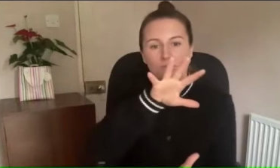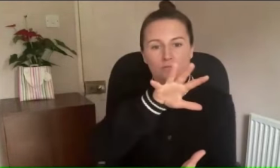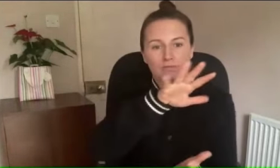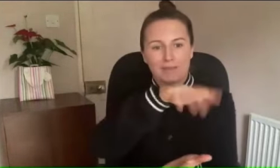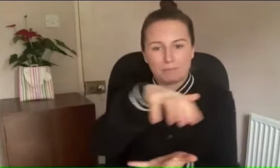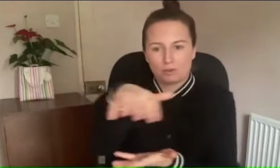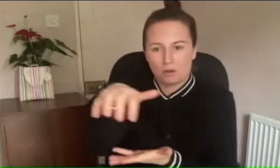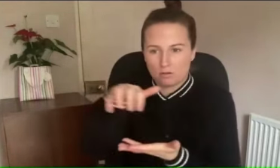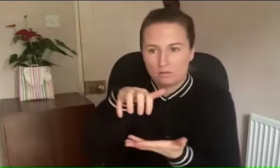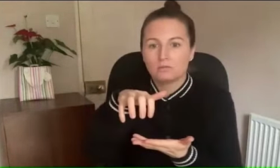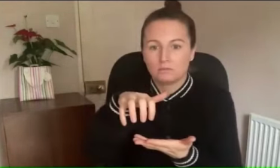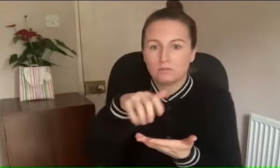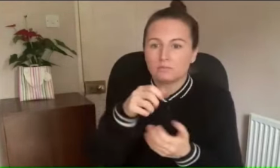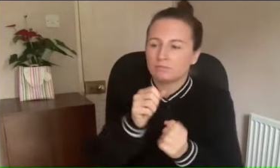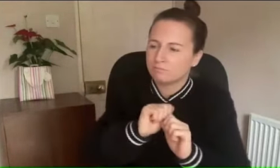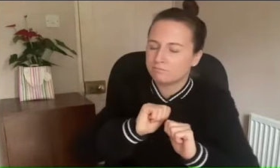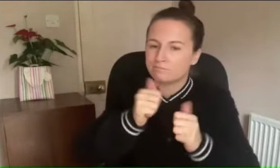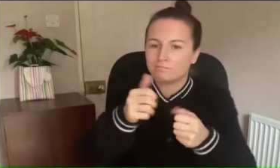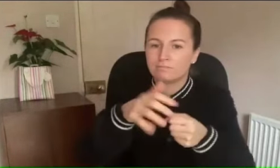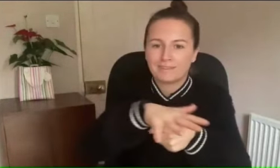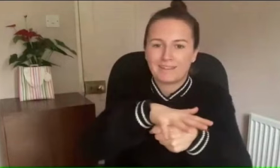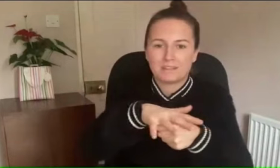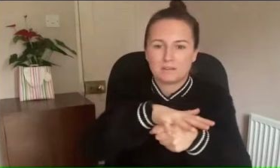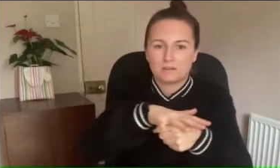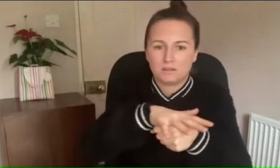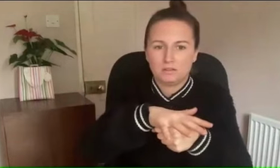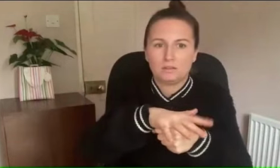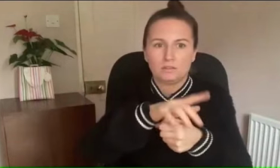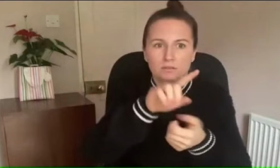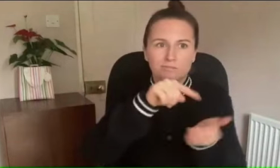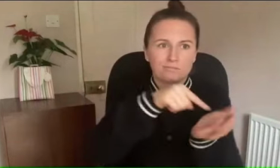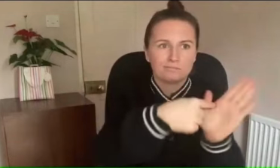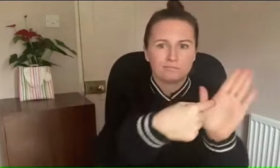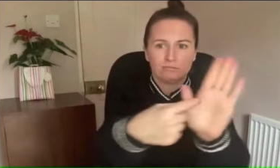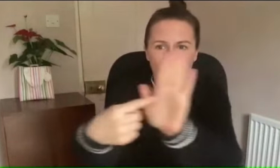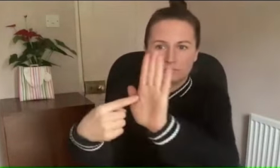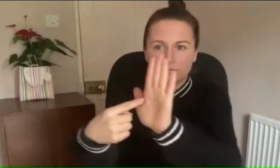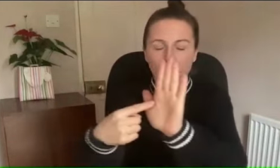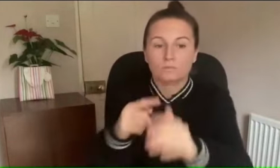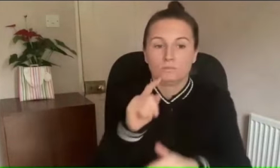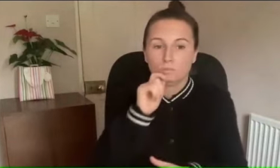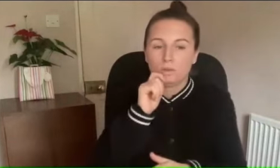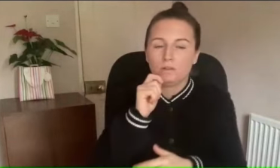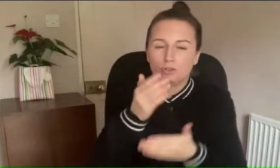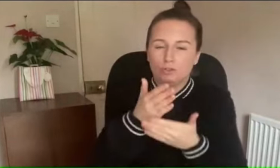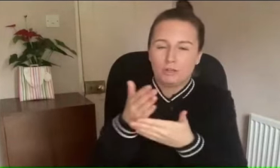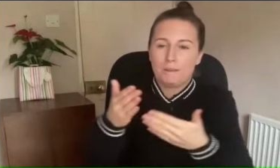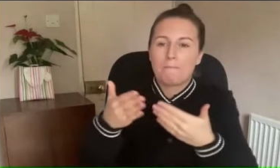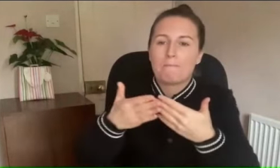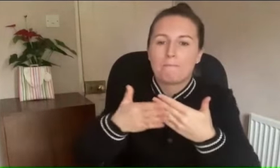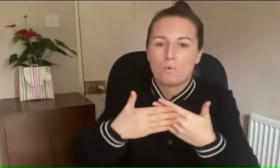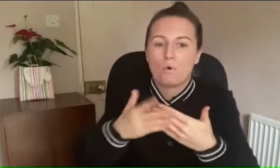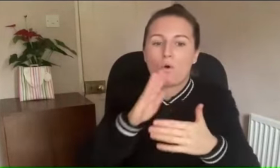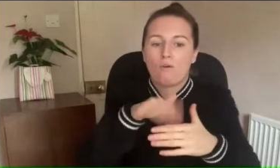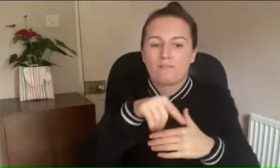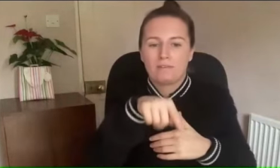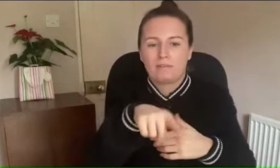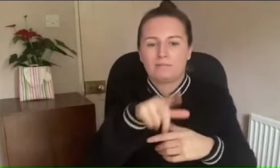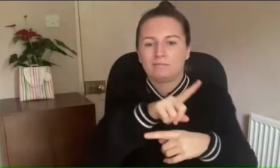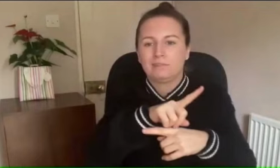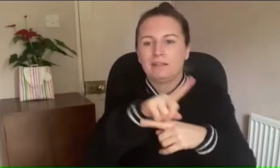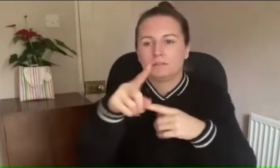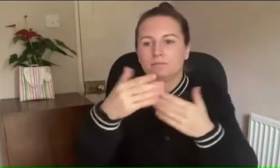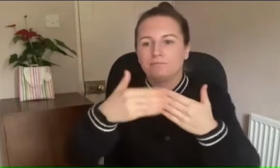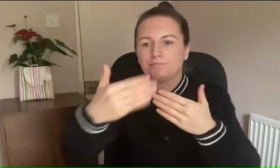At the Arts Council, we intend to do more to capture and share case studies and exemplars, and we'll share more on how we'll do this in the